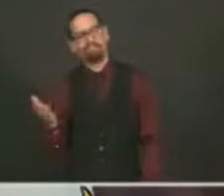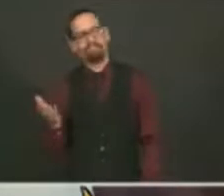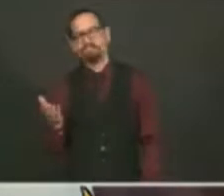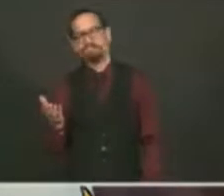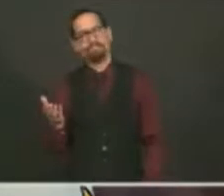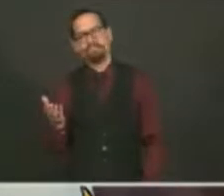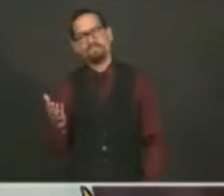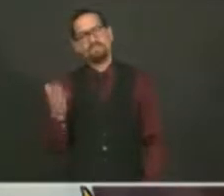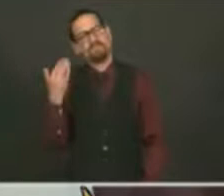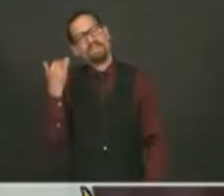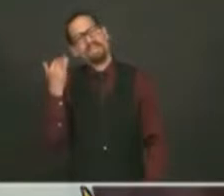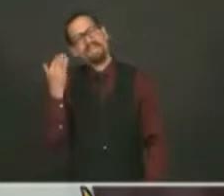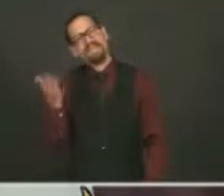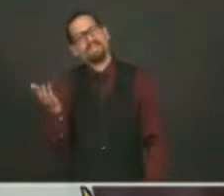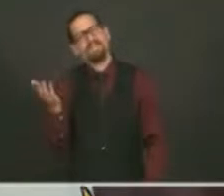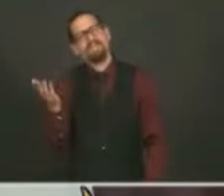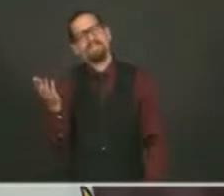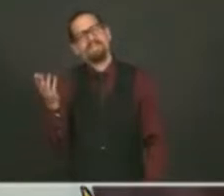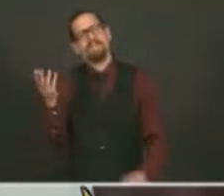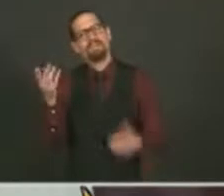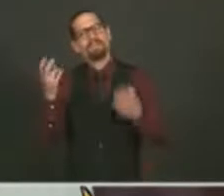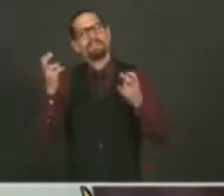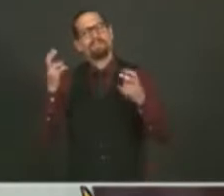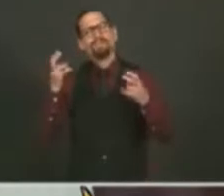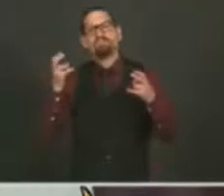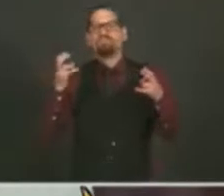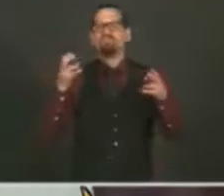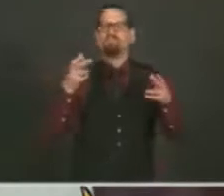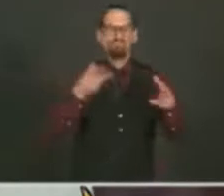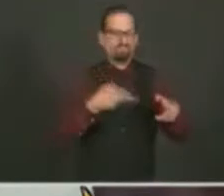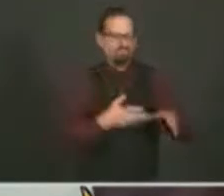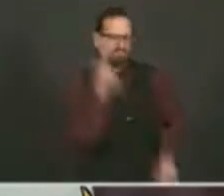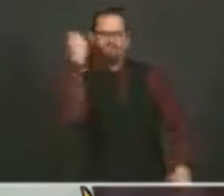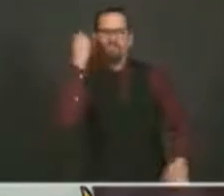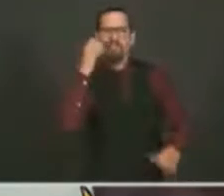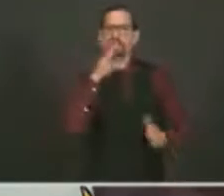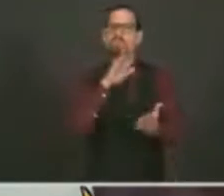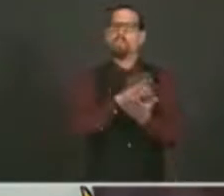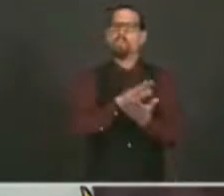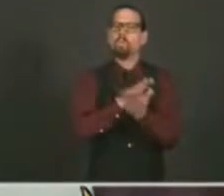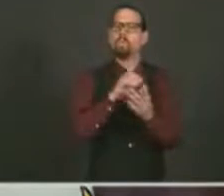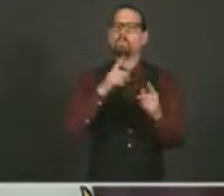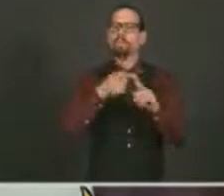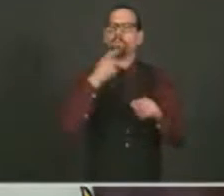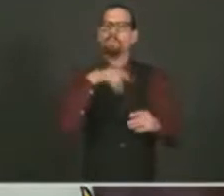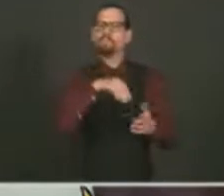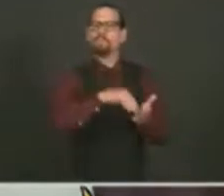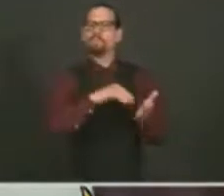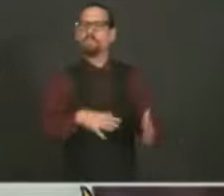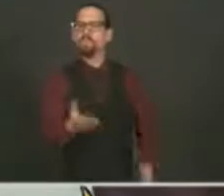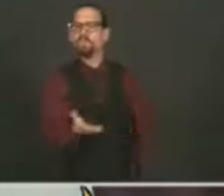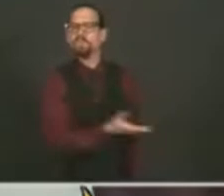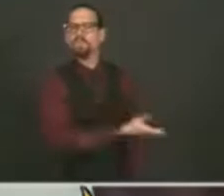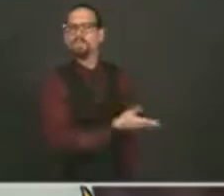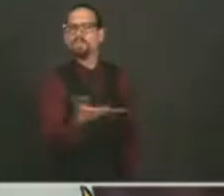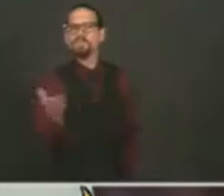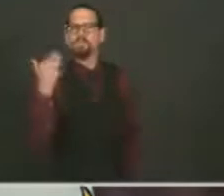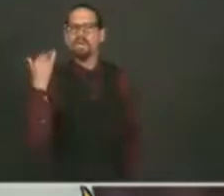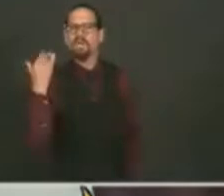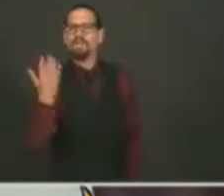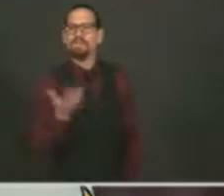Why is it that you are robbing the children of Pawtucket an opportunity to learn in school? These kids deserve